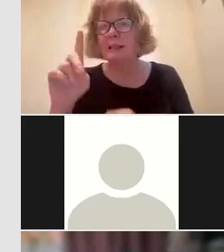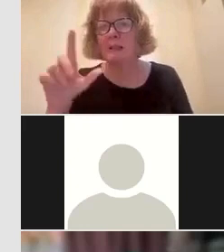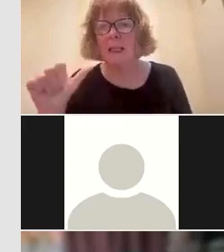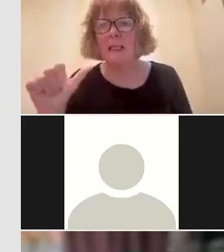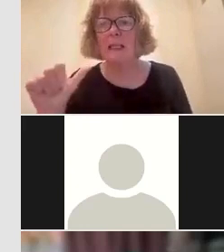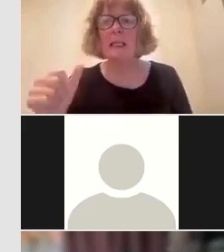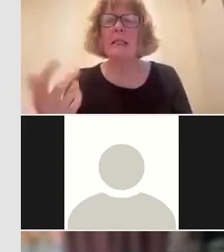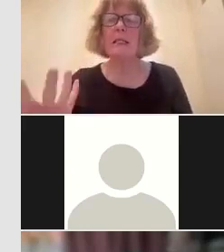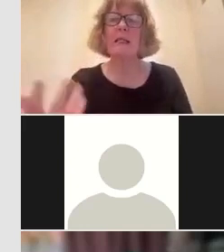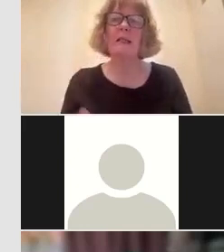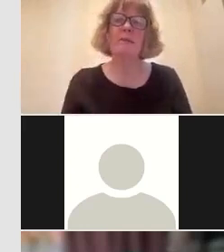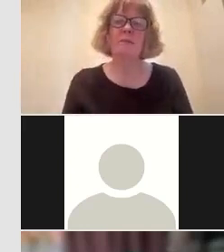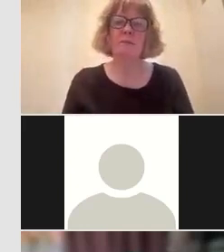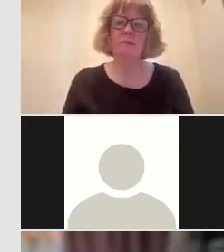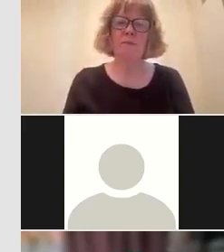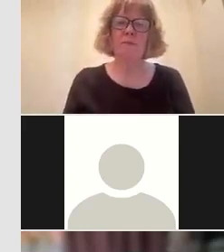workers,